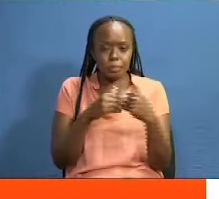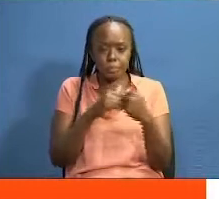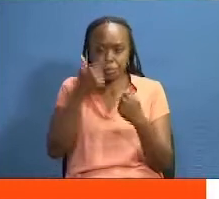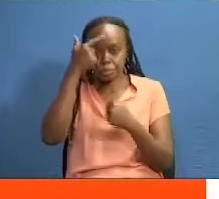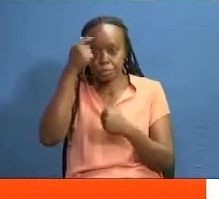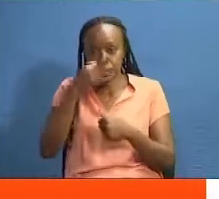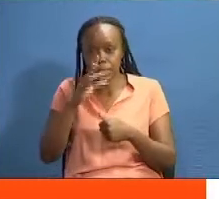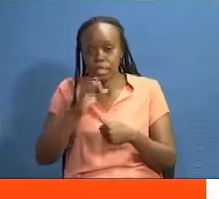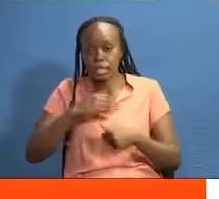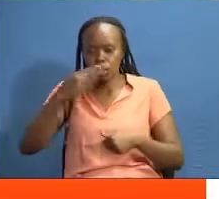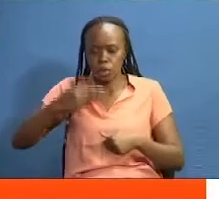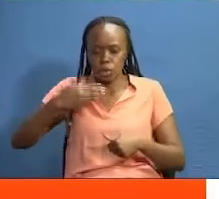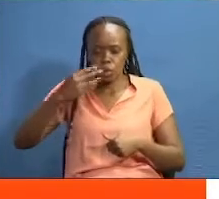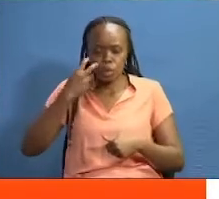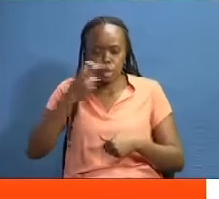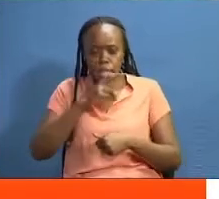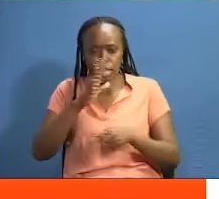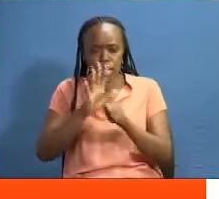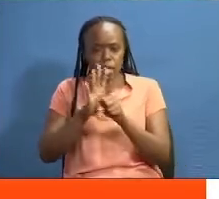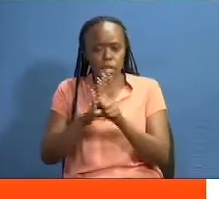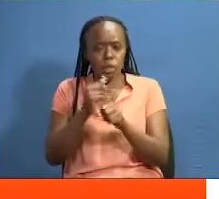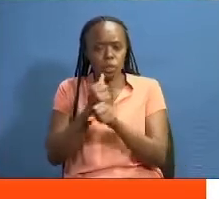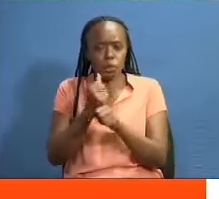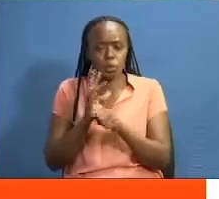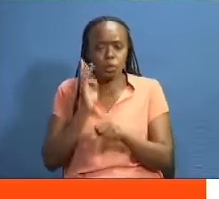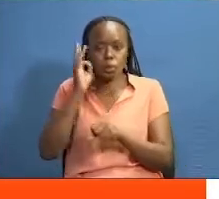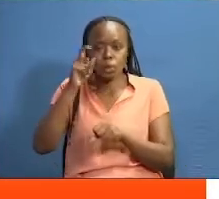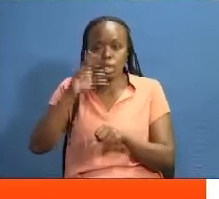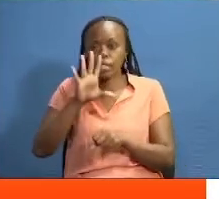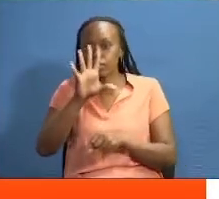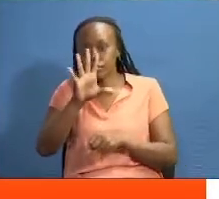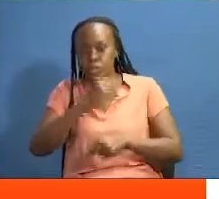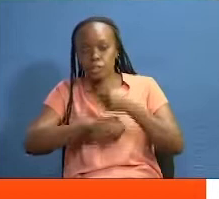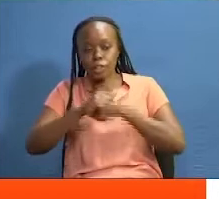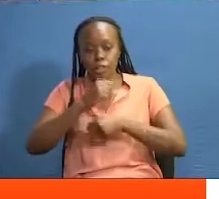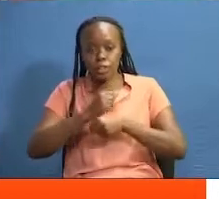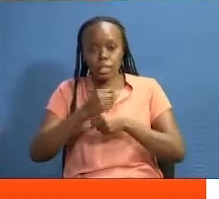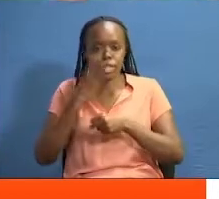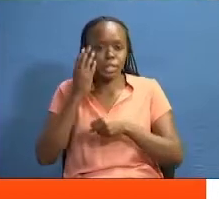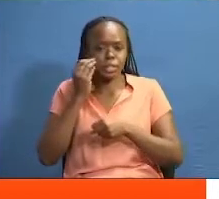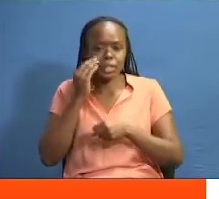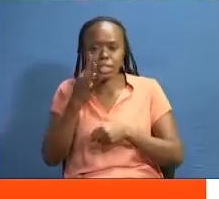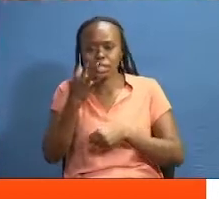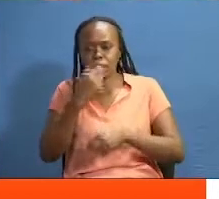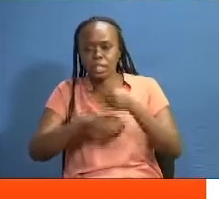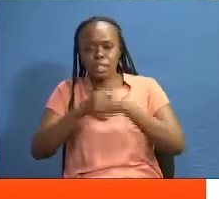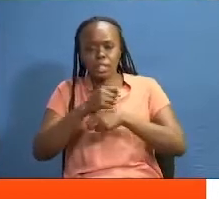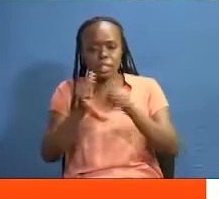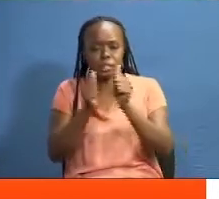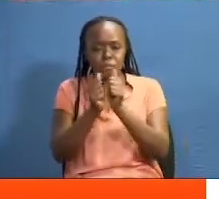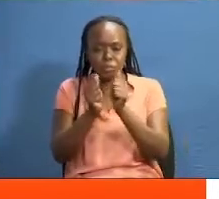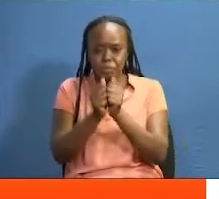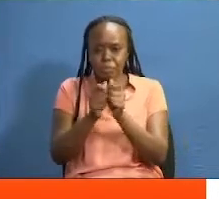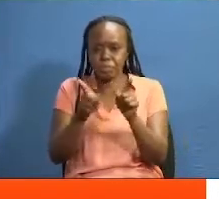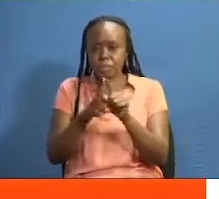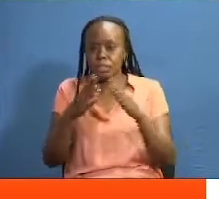Because I normally see most jobs, they will require 5 years experience, 3 years experience, 10 years experience, and